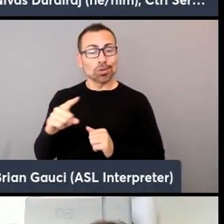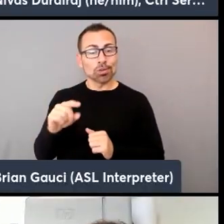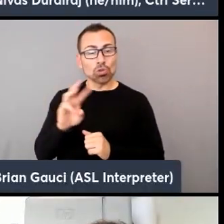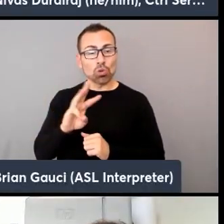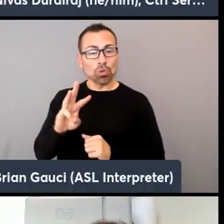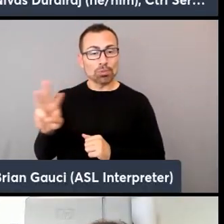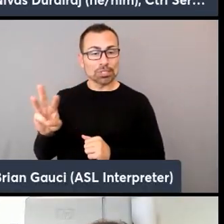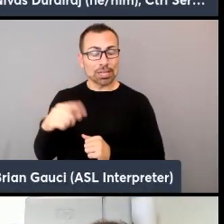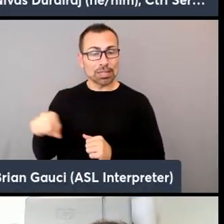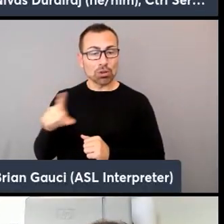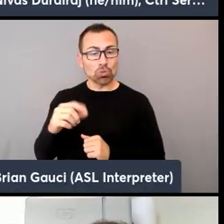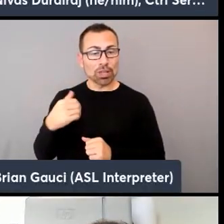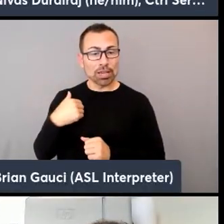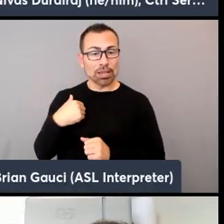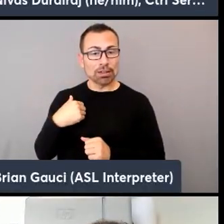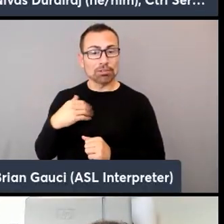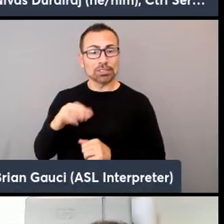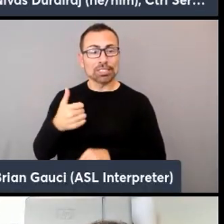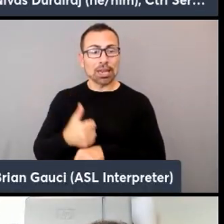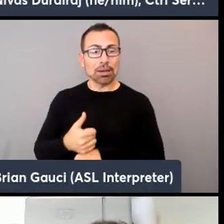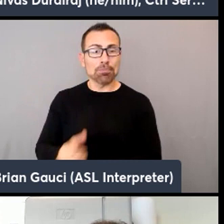website that we have set up.